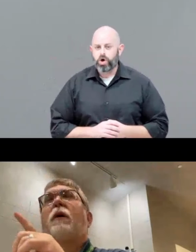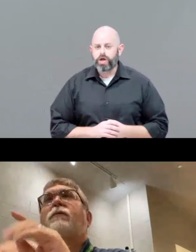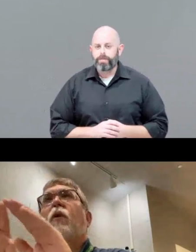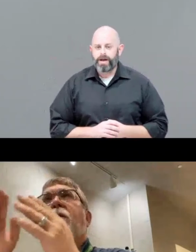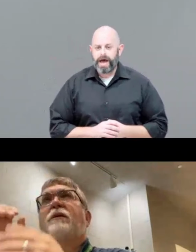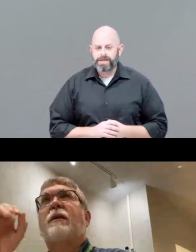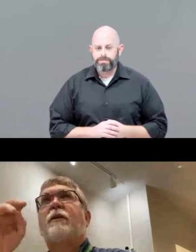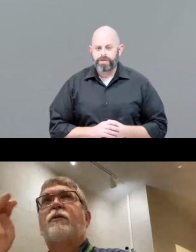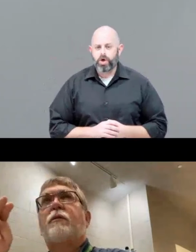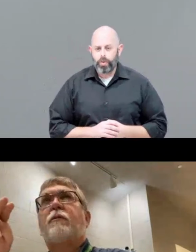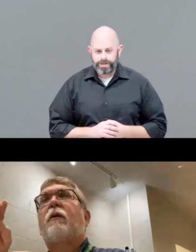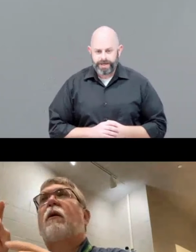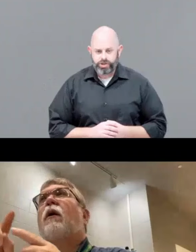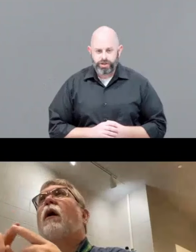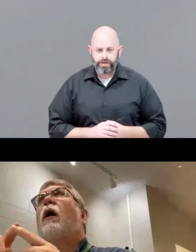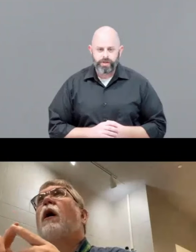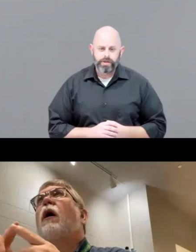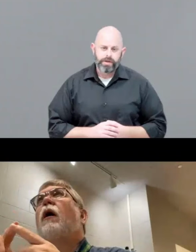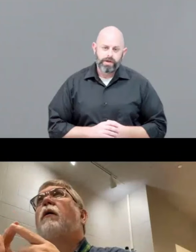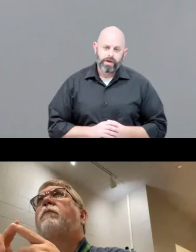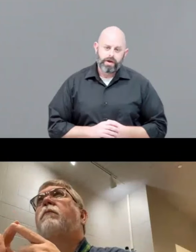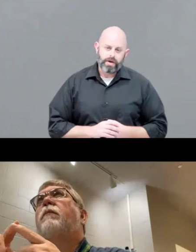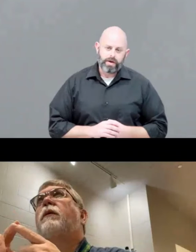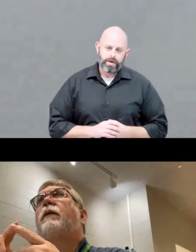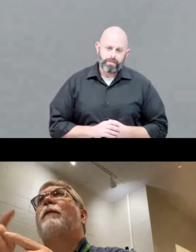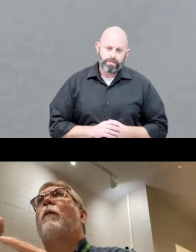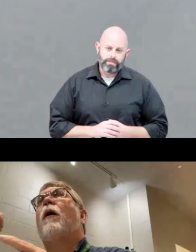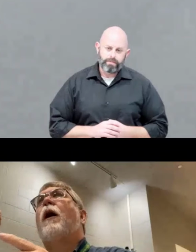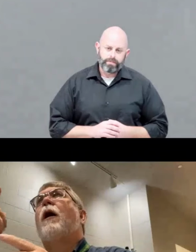open. So talking about last month's open session,